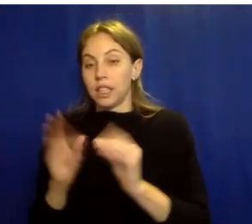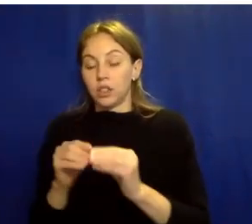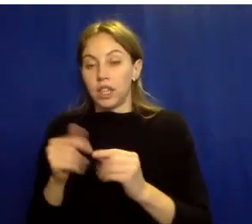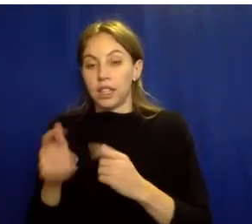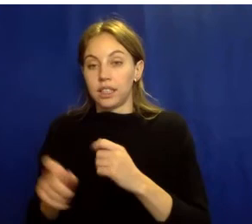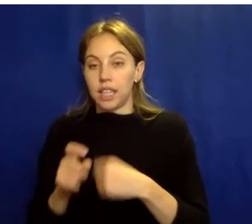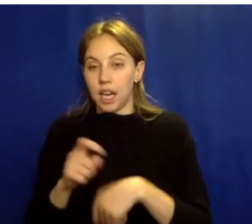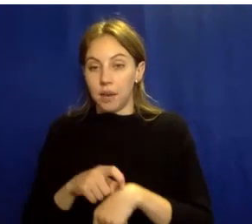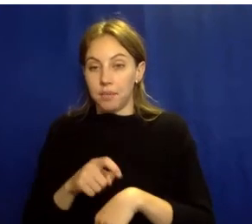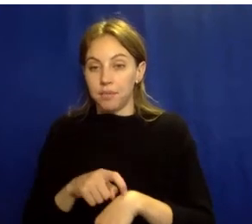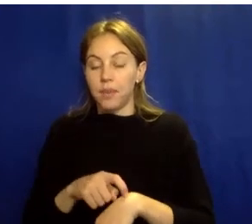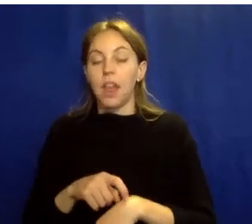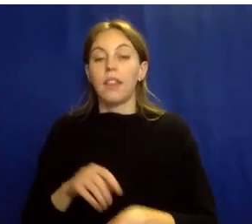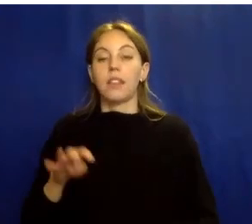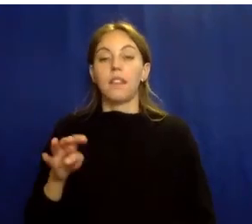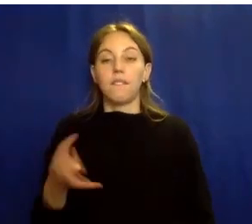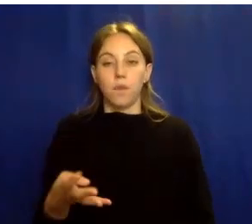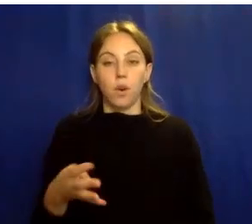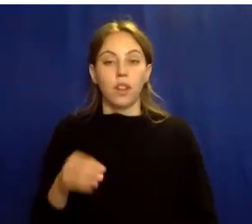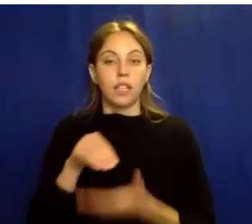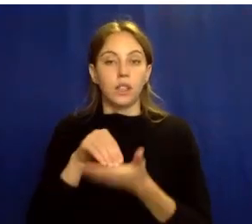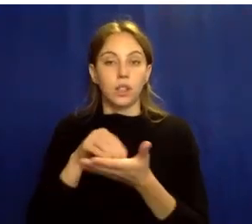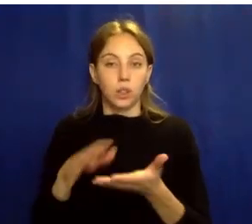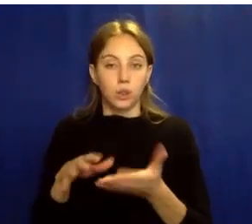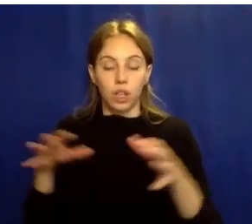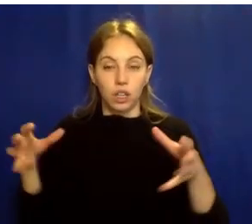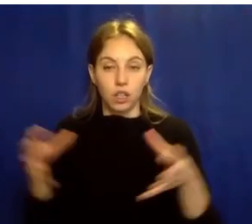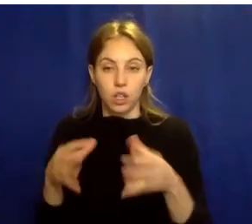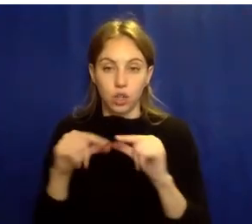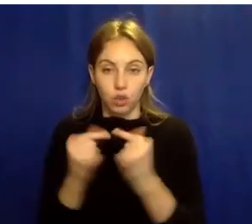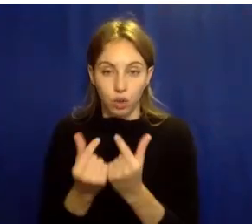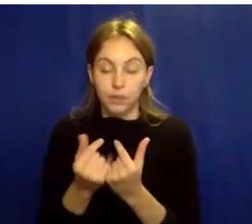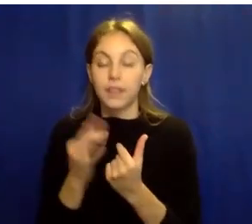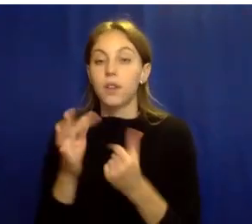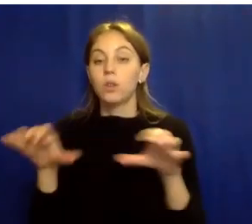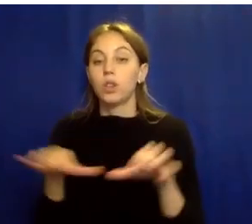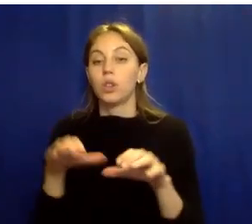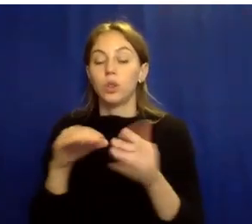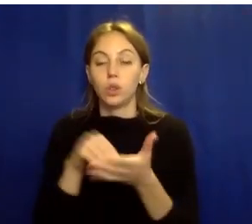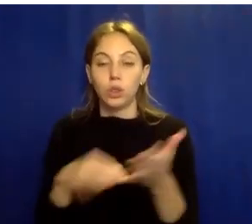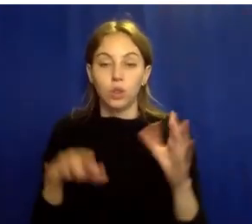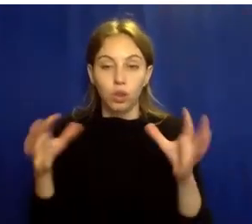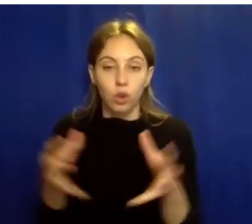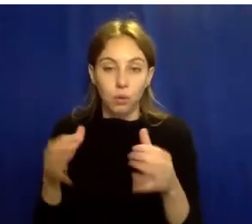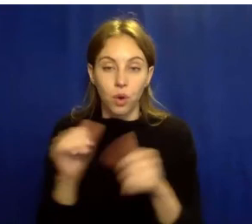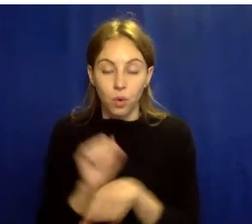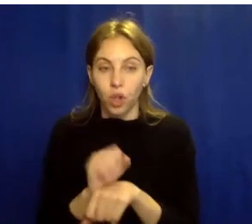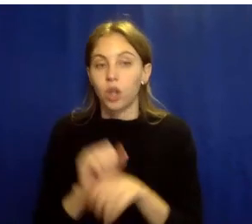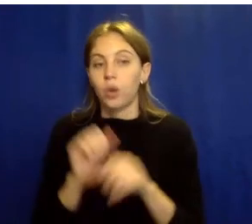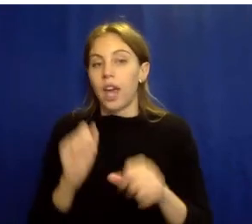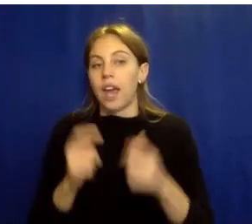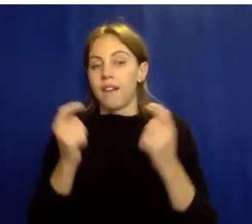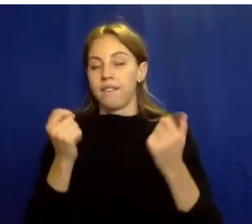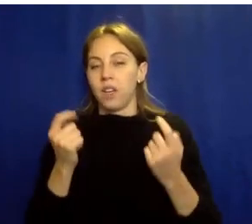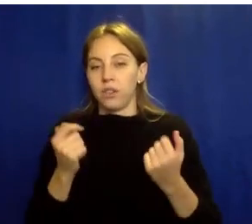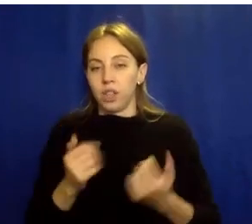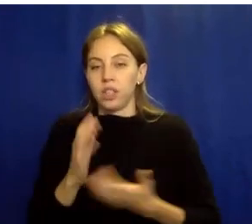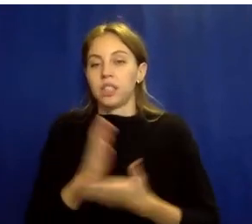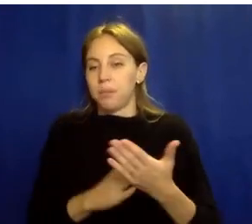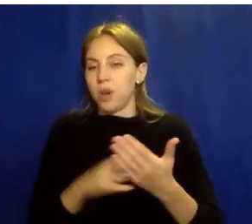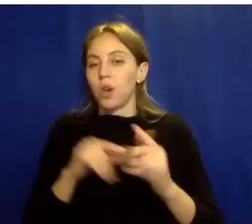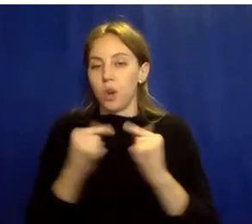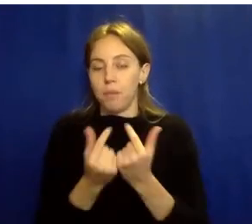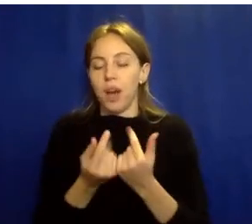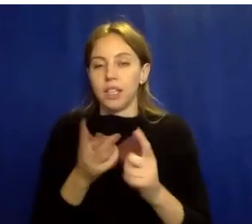one is student groups. So if you do student group work, then you can filter out group